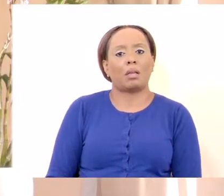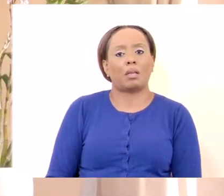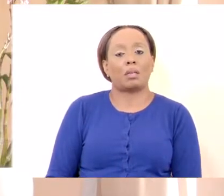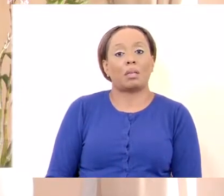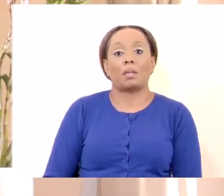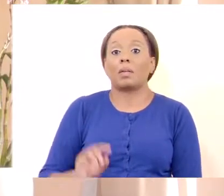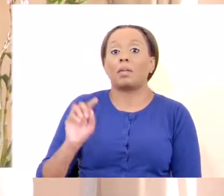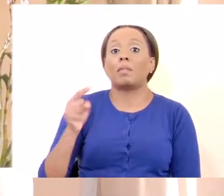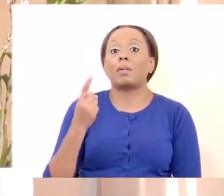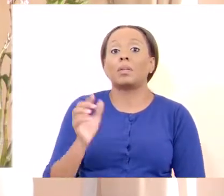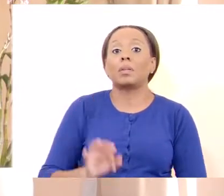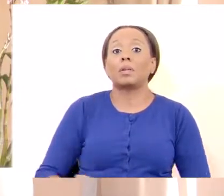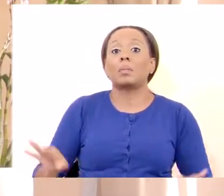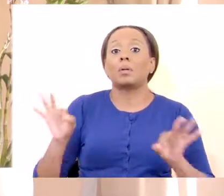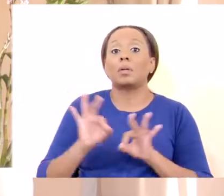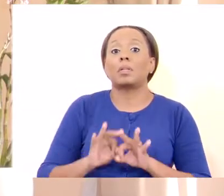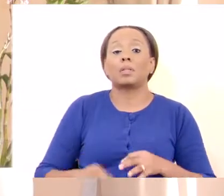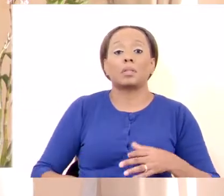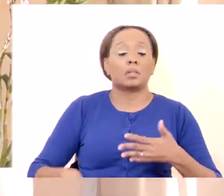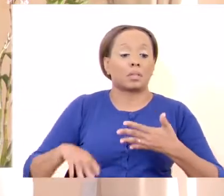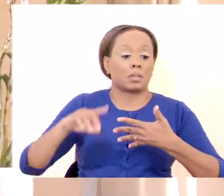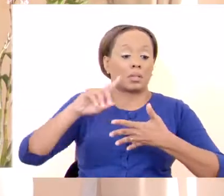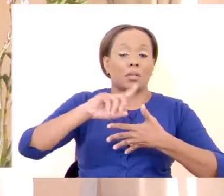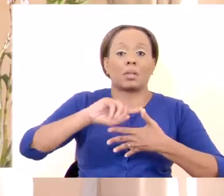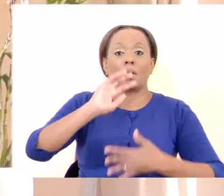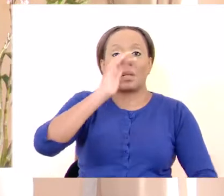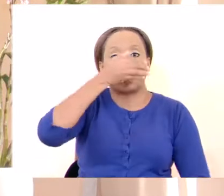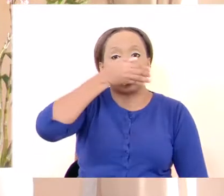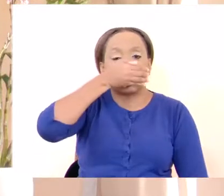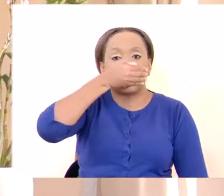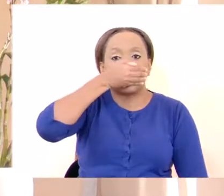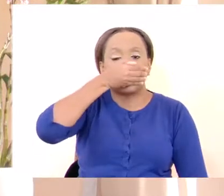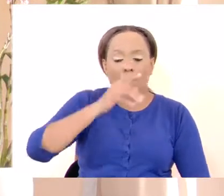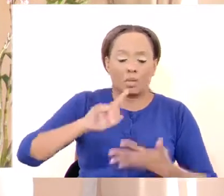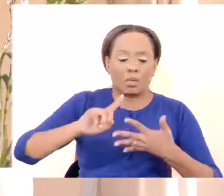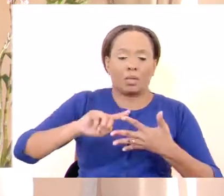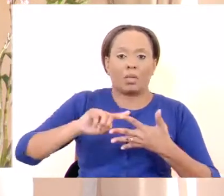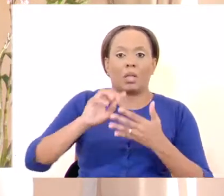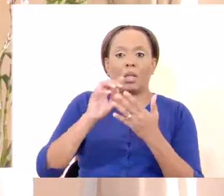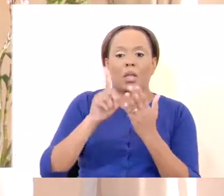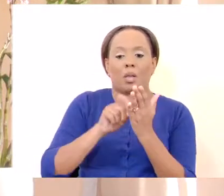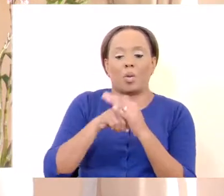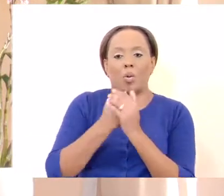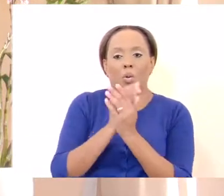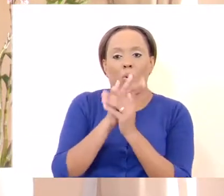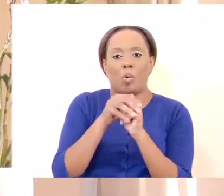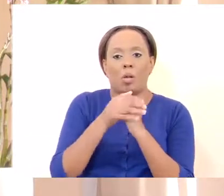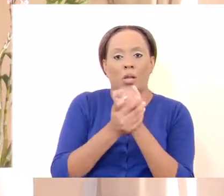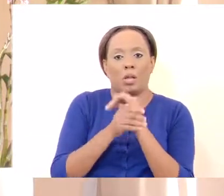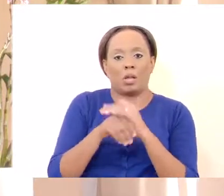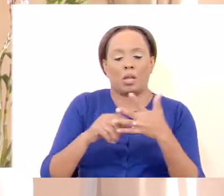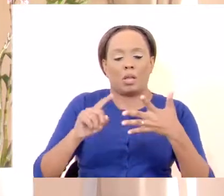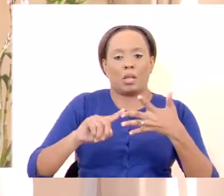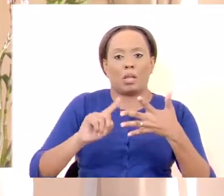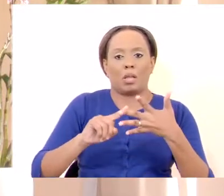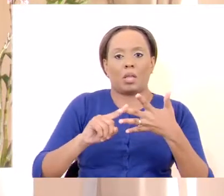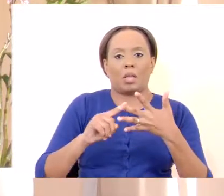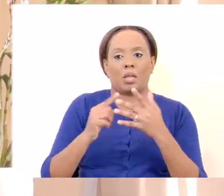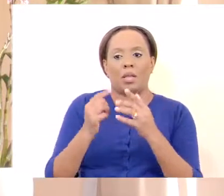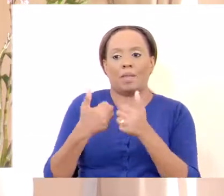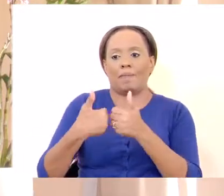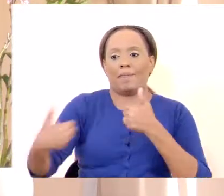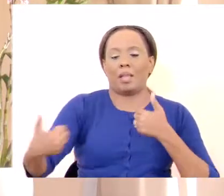of masks, the washing of hands, and keeping physical distance. Pursuing a